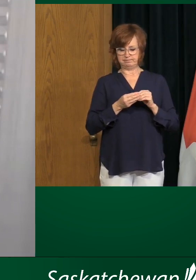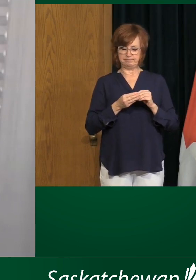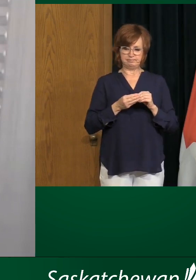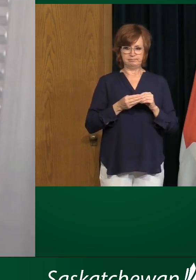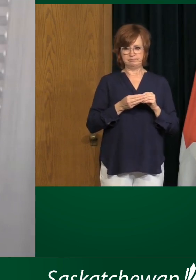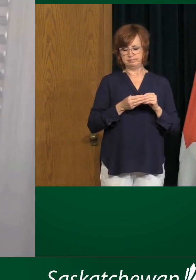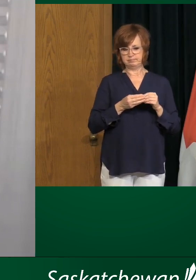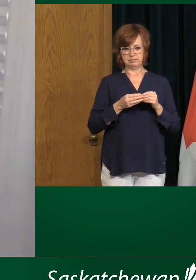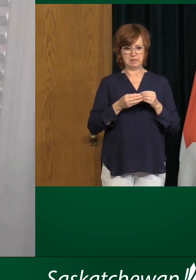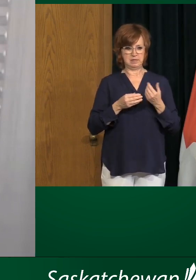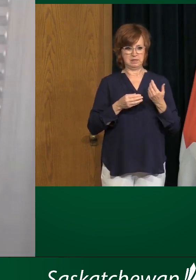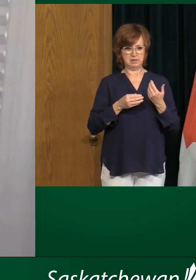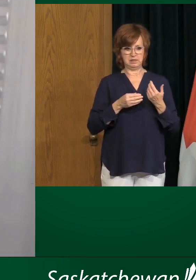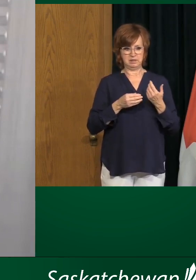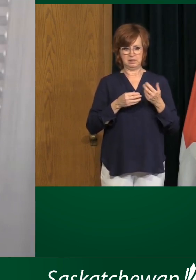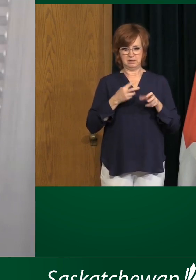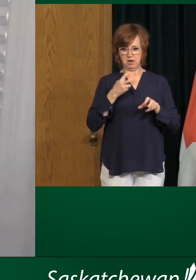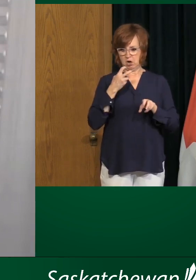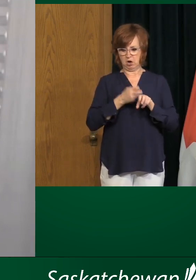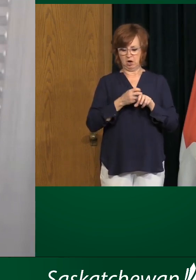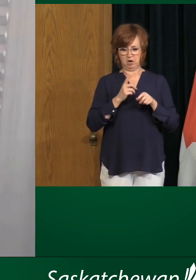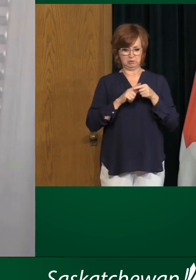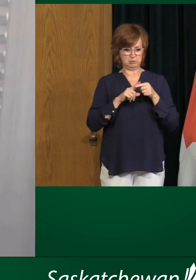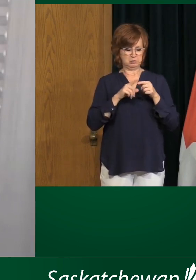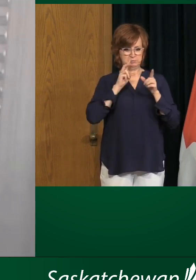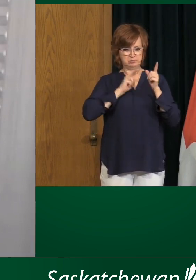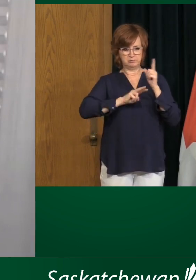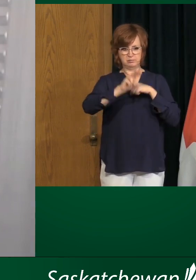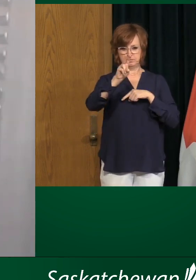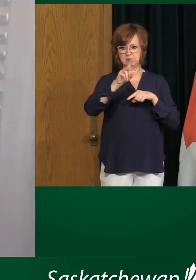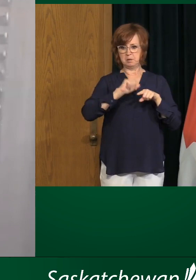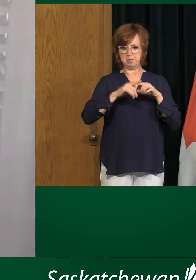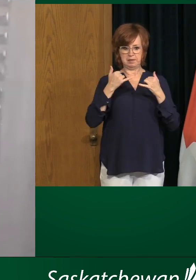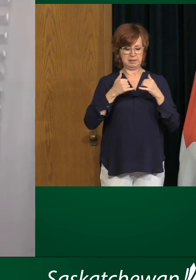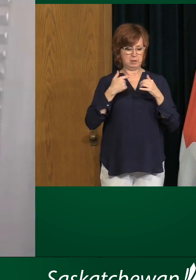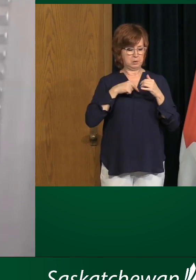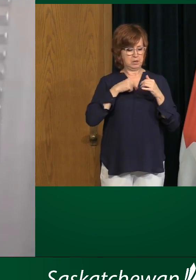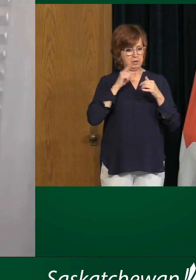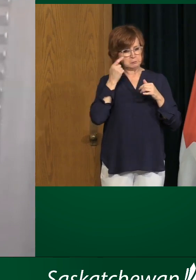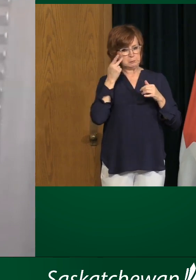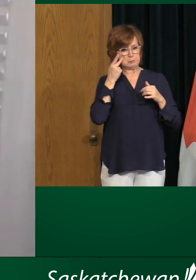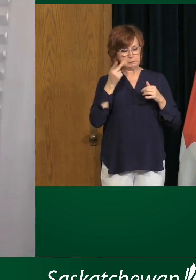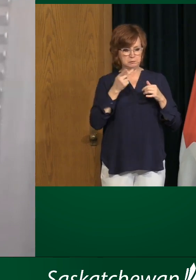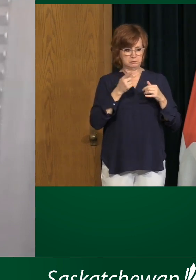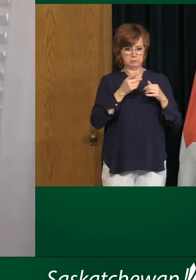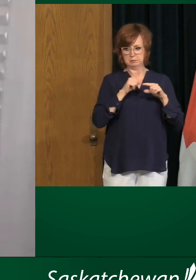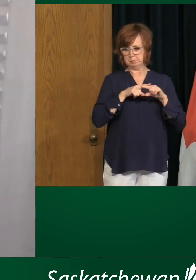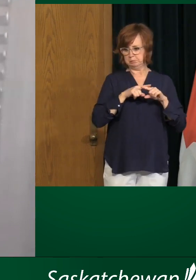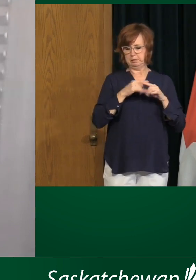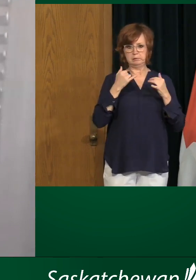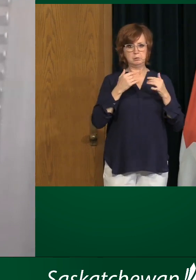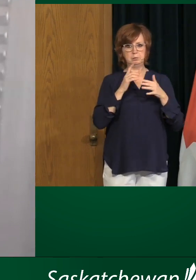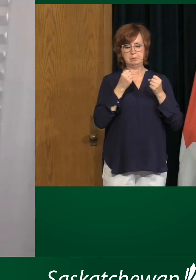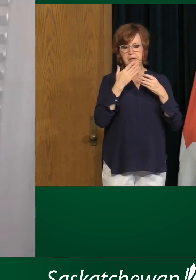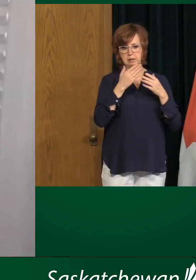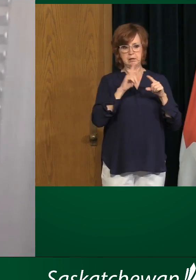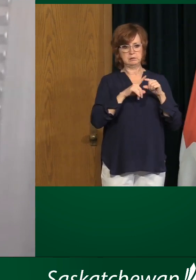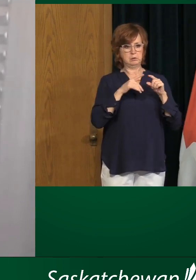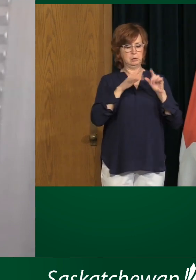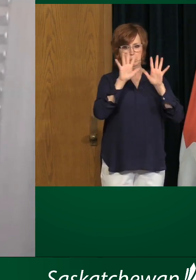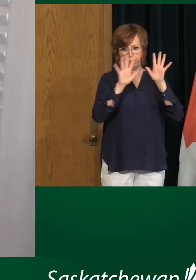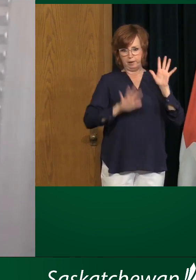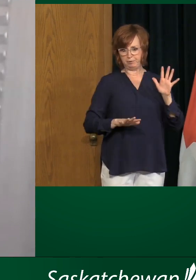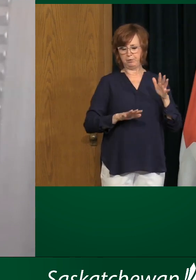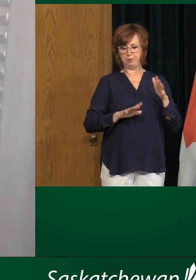with the weather being quite nice and people wanting to see friends and all of those, and so that measures that. It